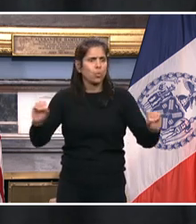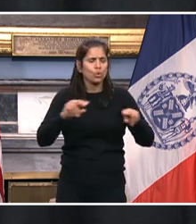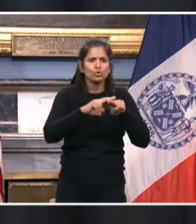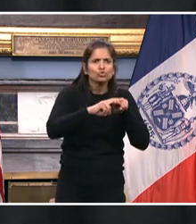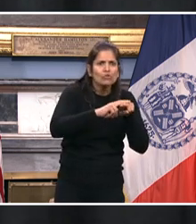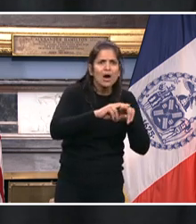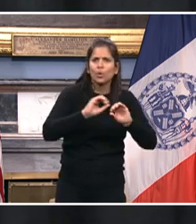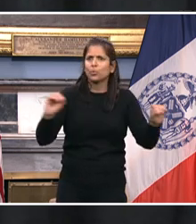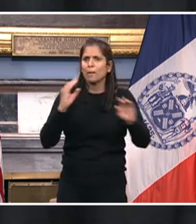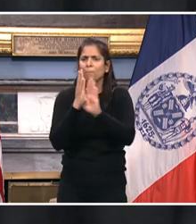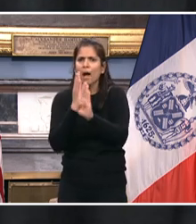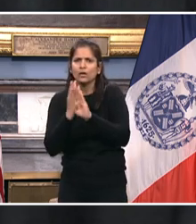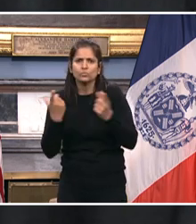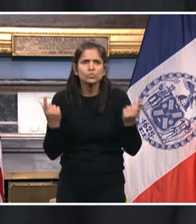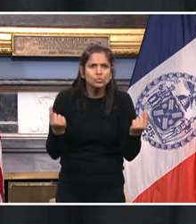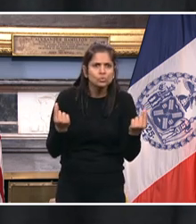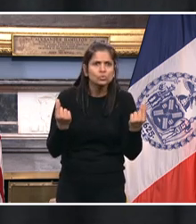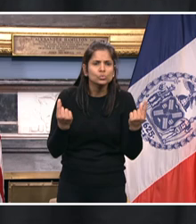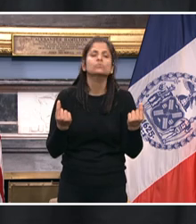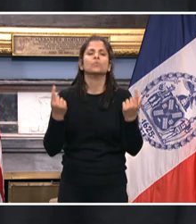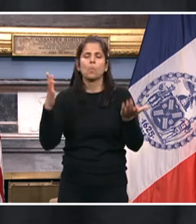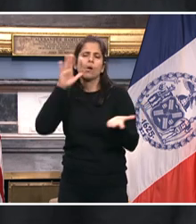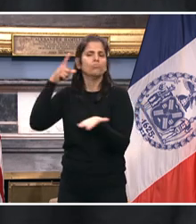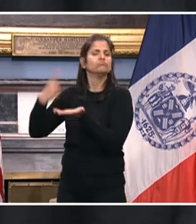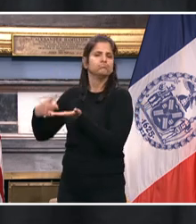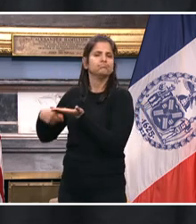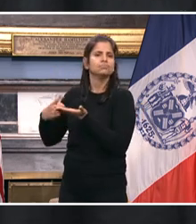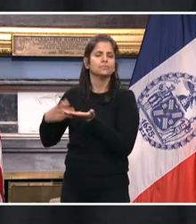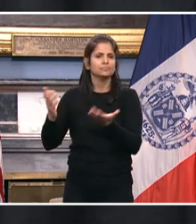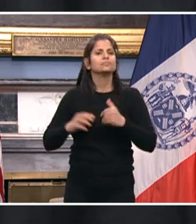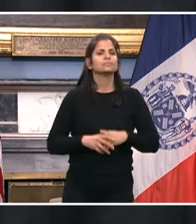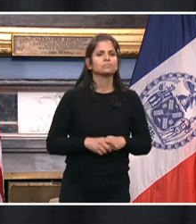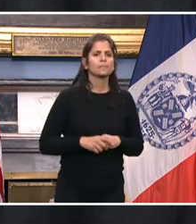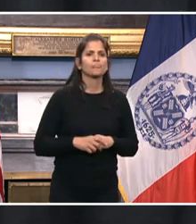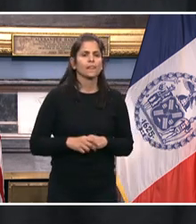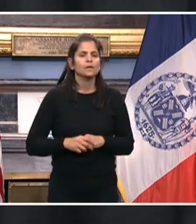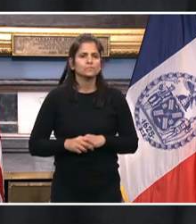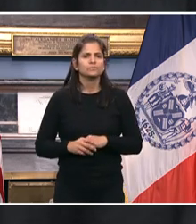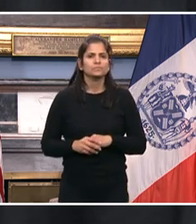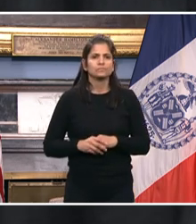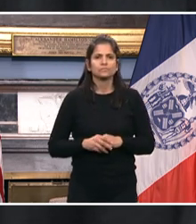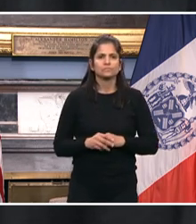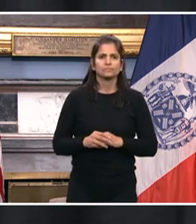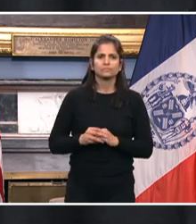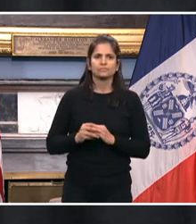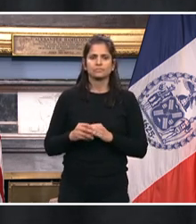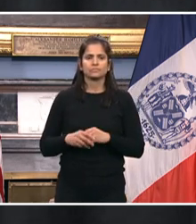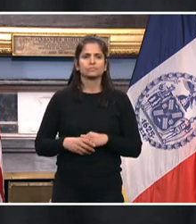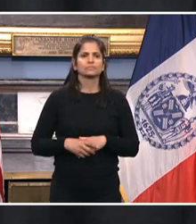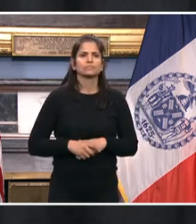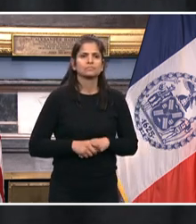such situation was very rare and unexpected, if you will, that they were trying to keep as much